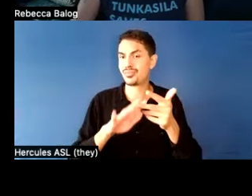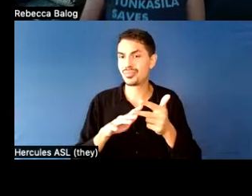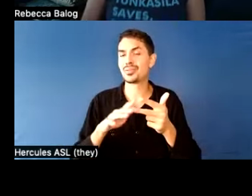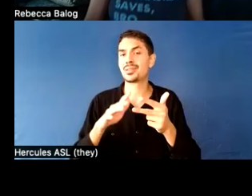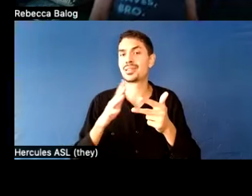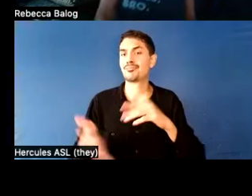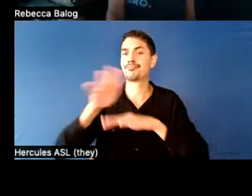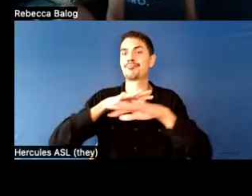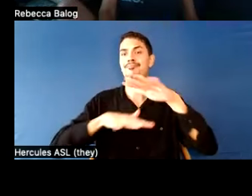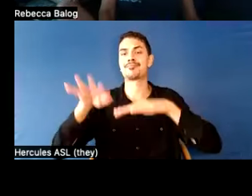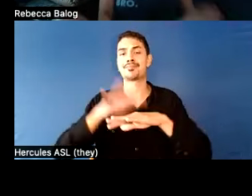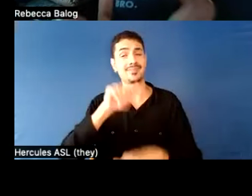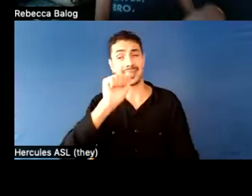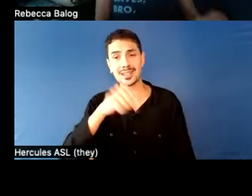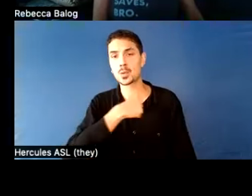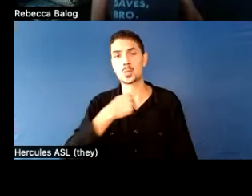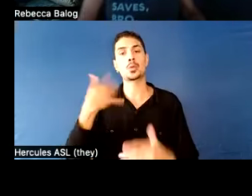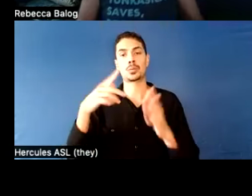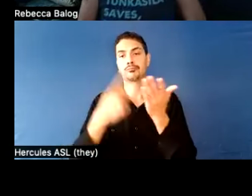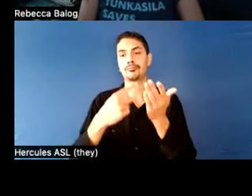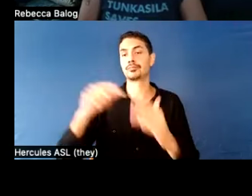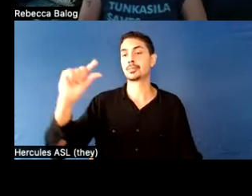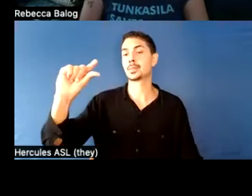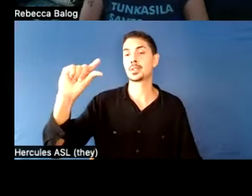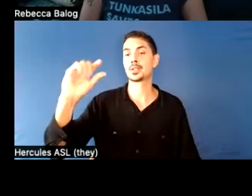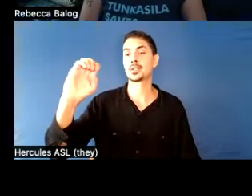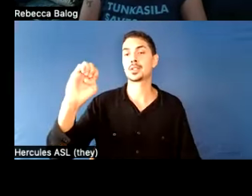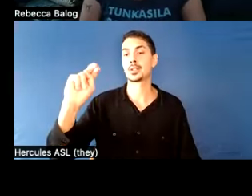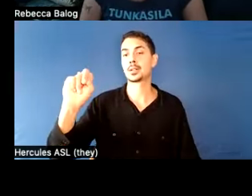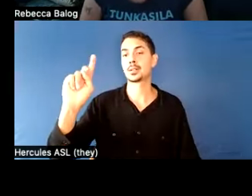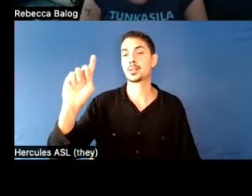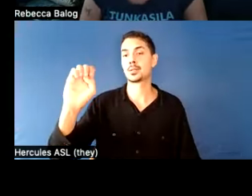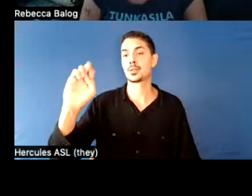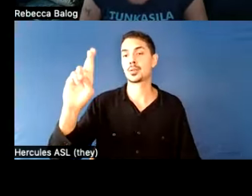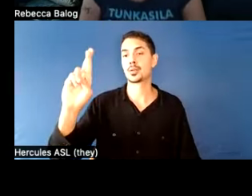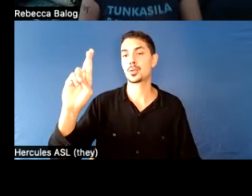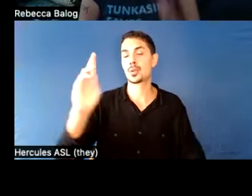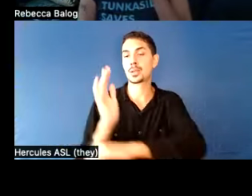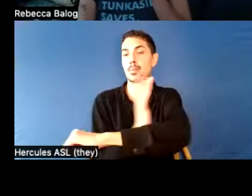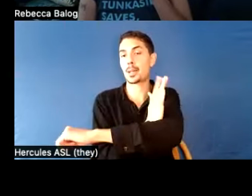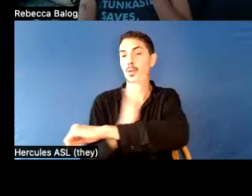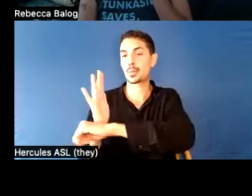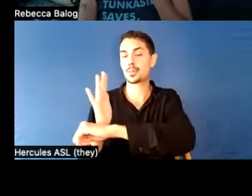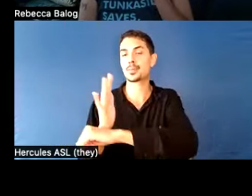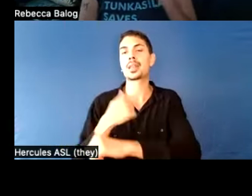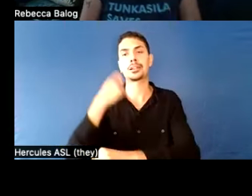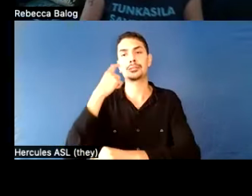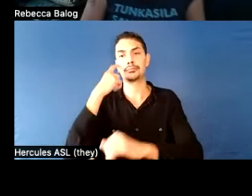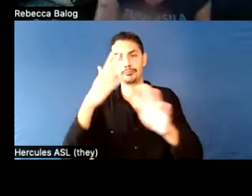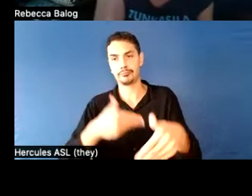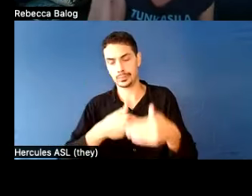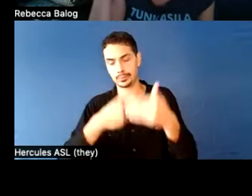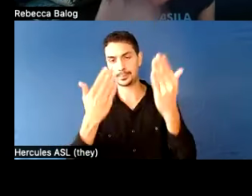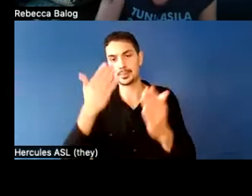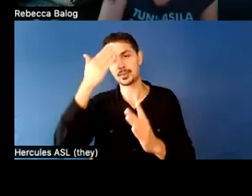So I think we talked about the gender spectrum. When we talk about the gender spectrum, so I had just brought this up because